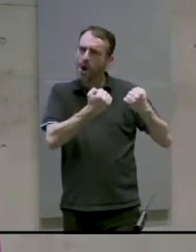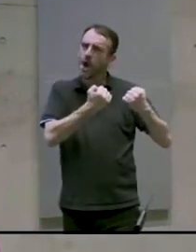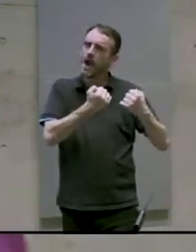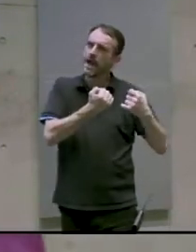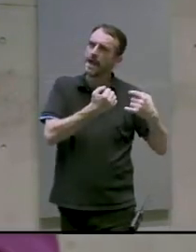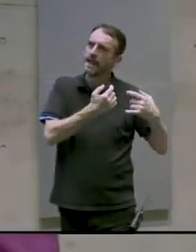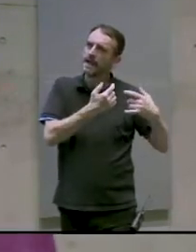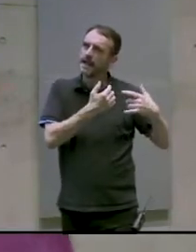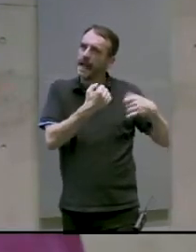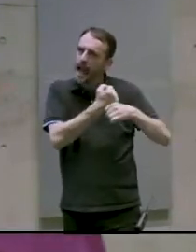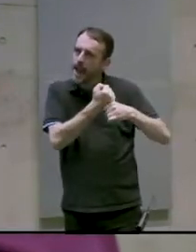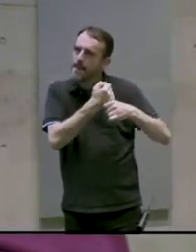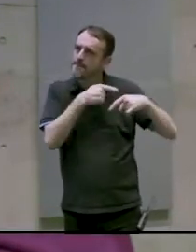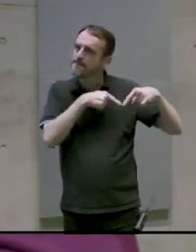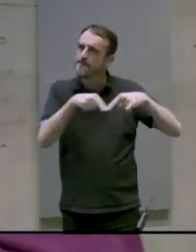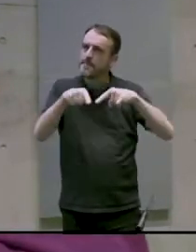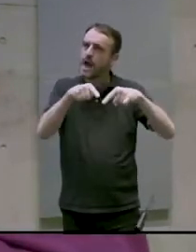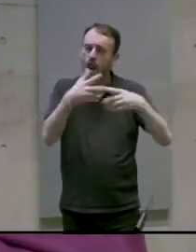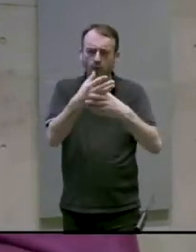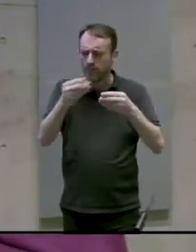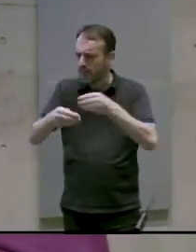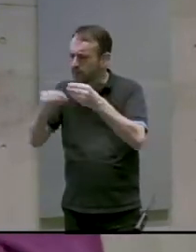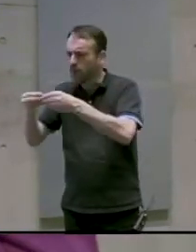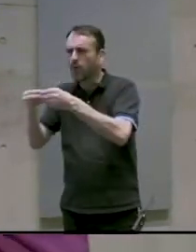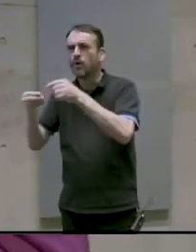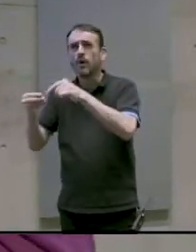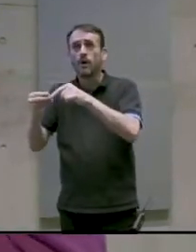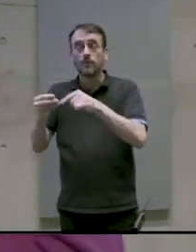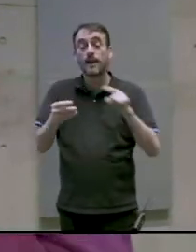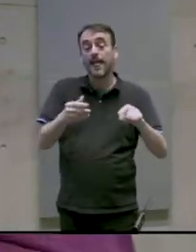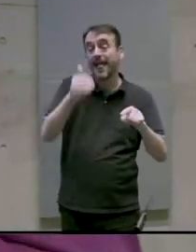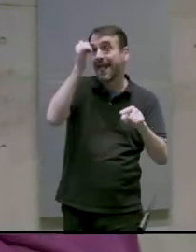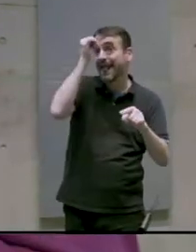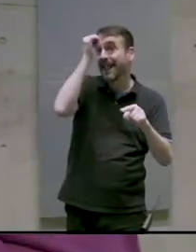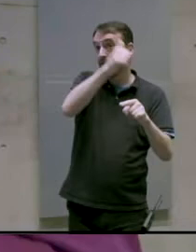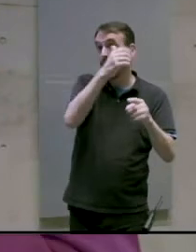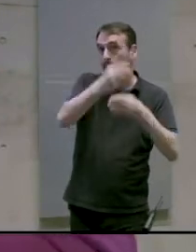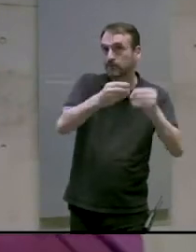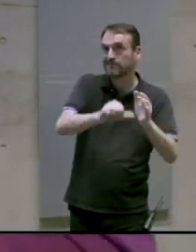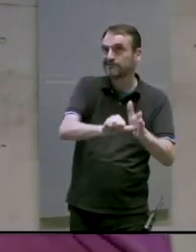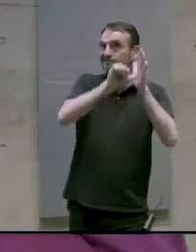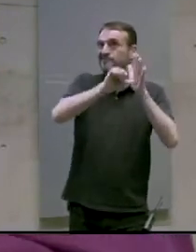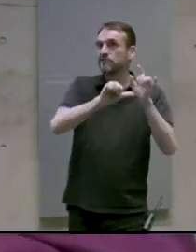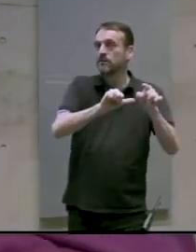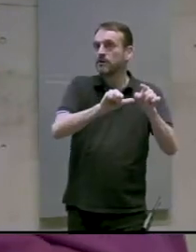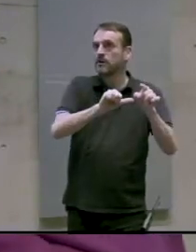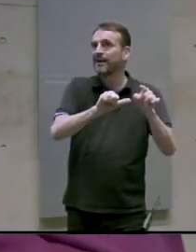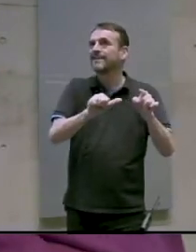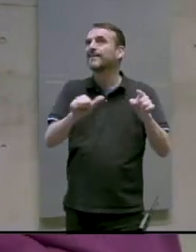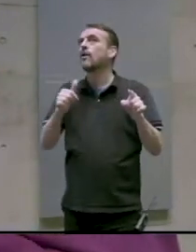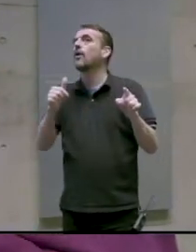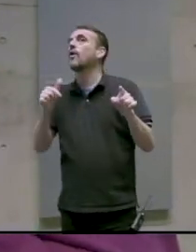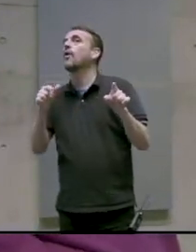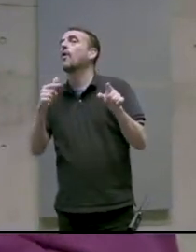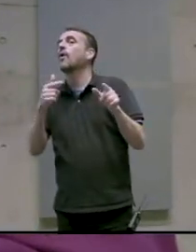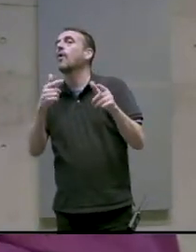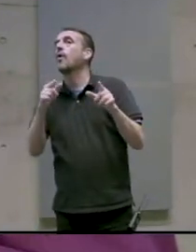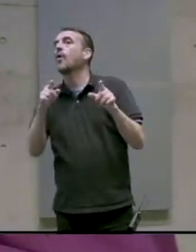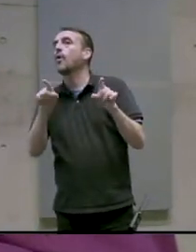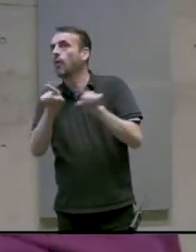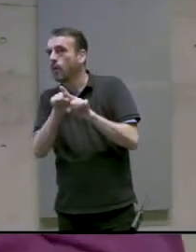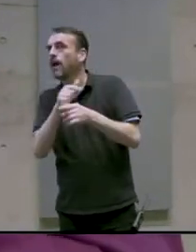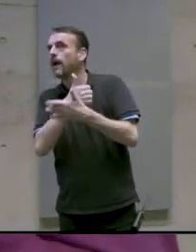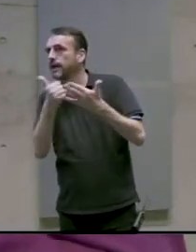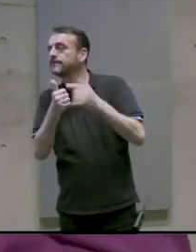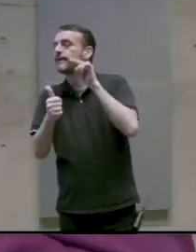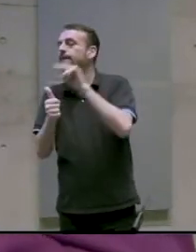games, and you work out that actually for every clever puzzle, there's a simple puzzle around the outside that you'll